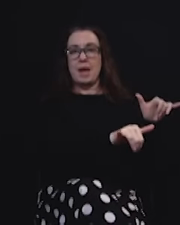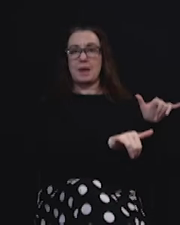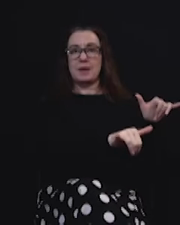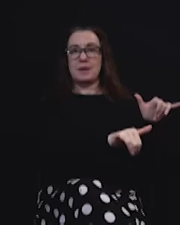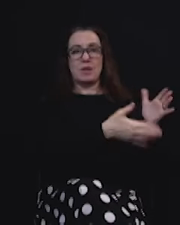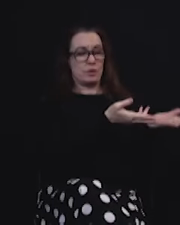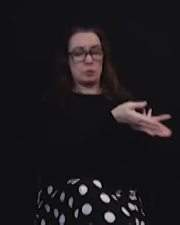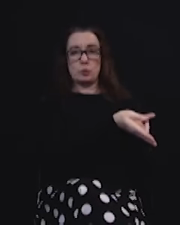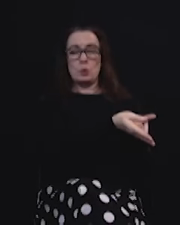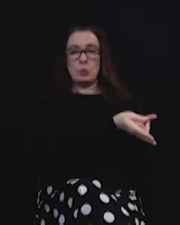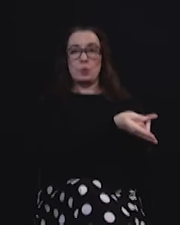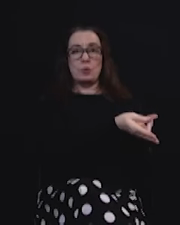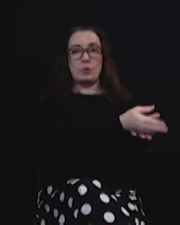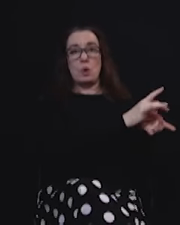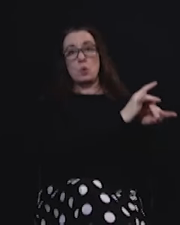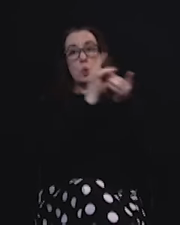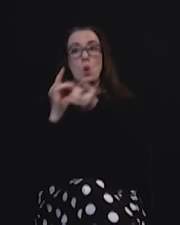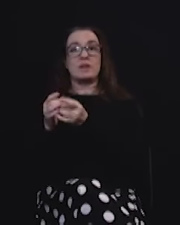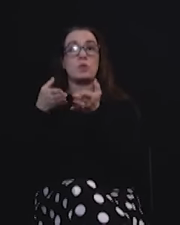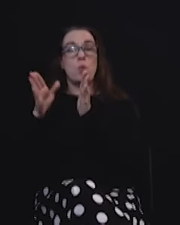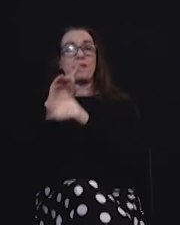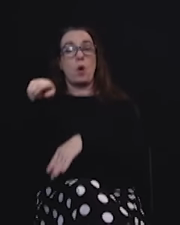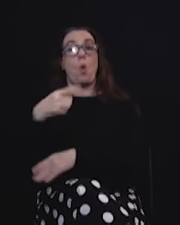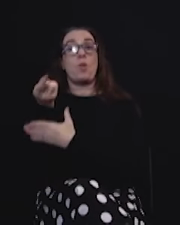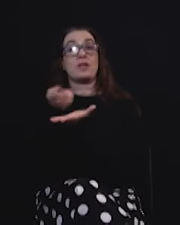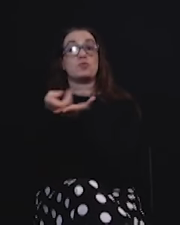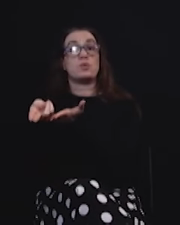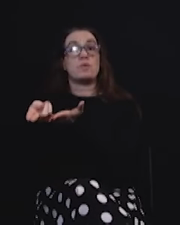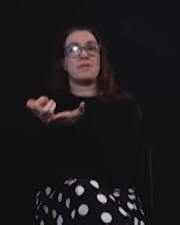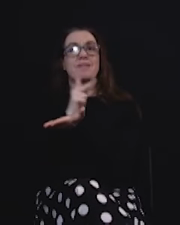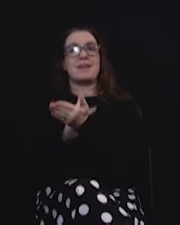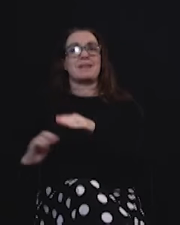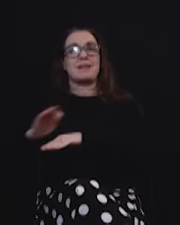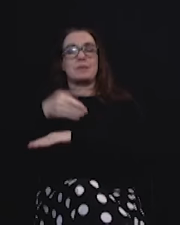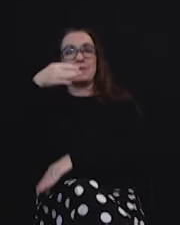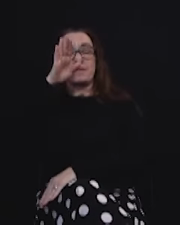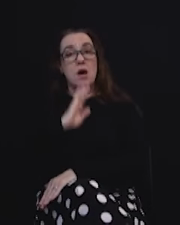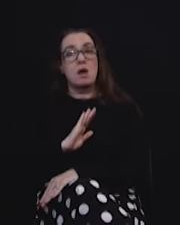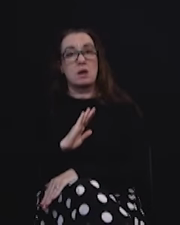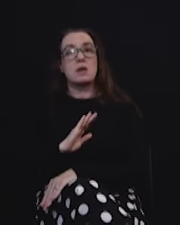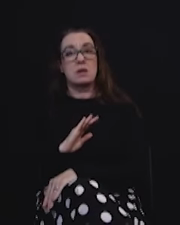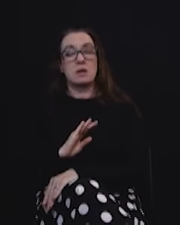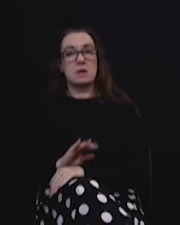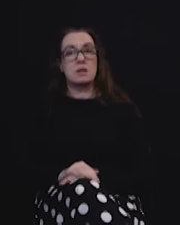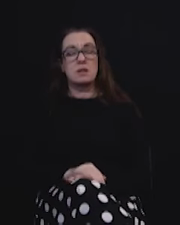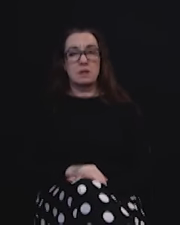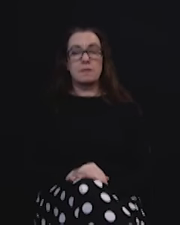the truth in accordance with the way of the only truth, which is the truth of the kingdom of God.